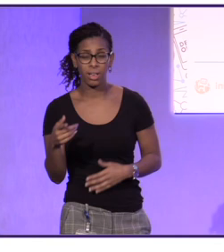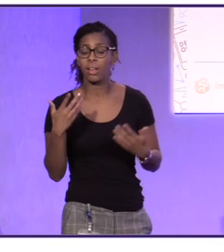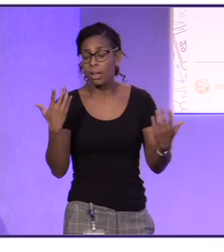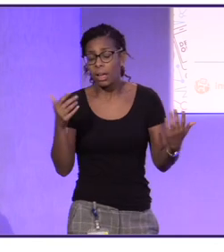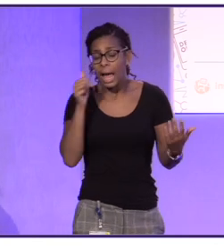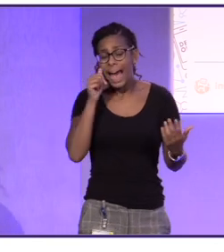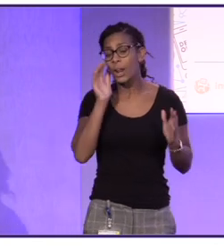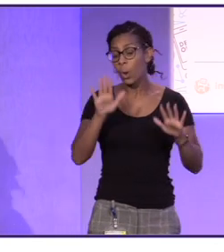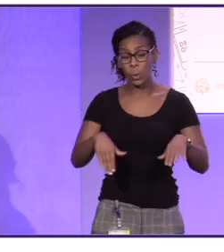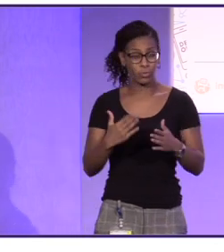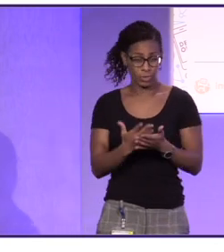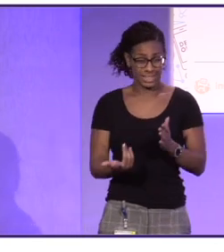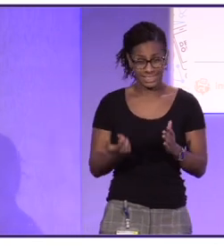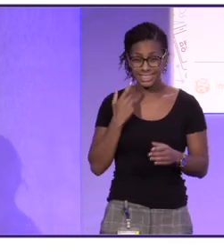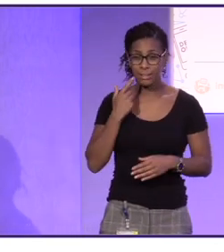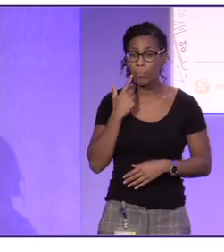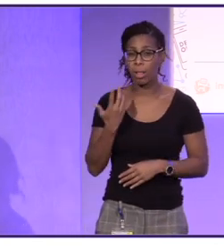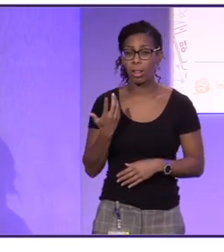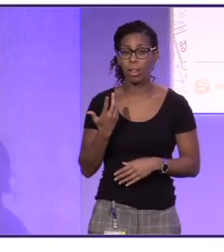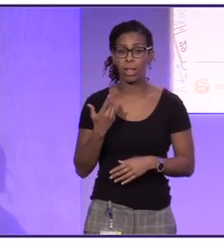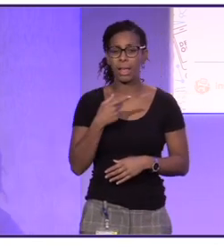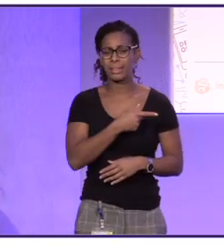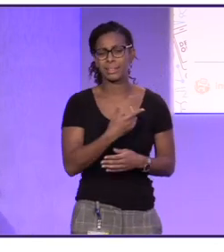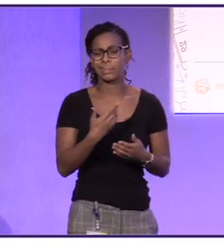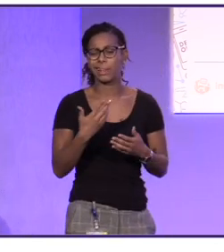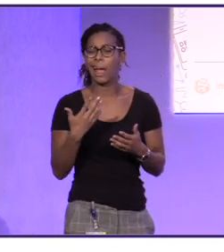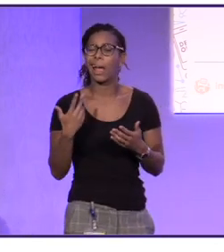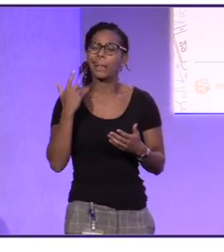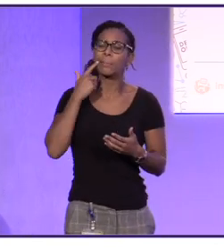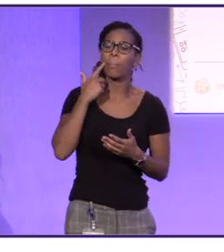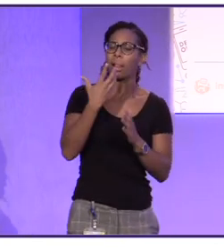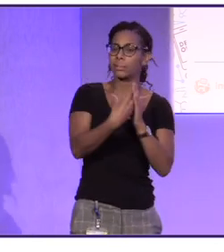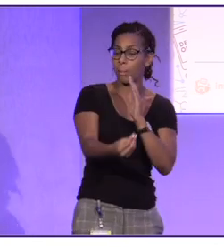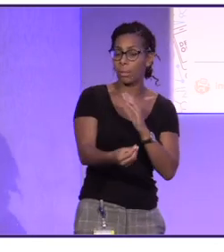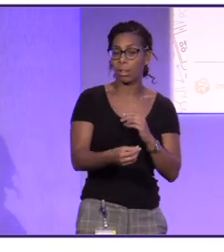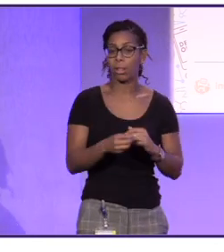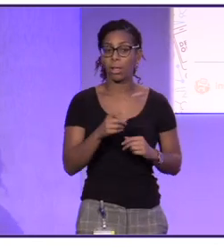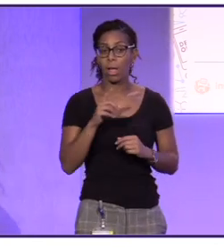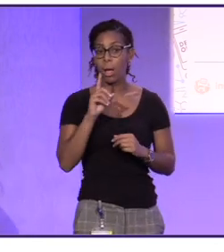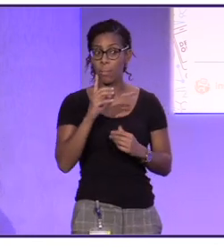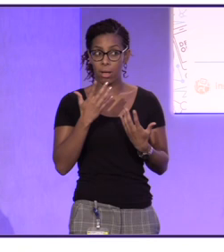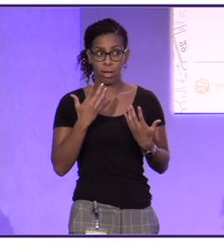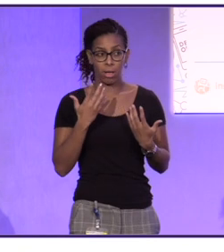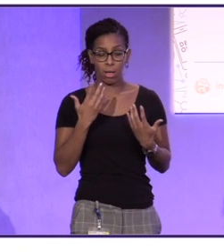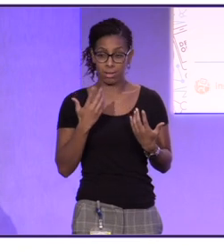simple. This is a baby example, but we now had